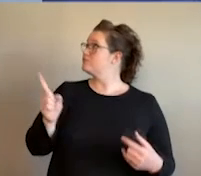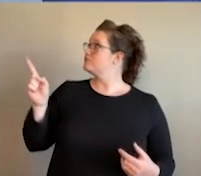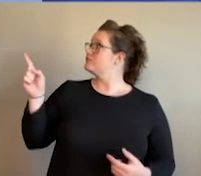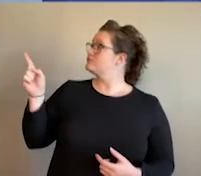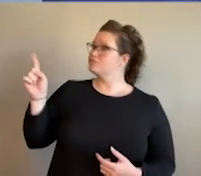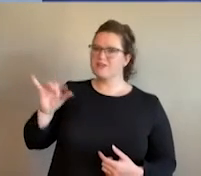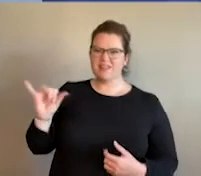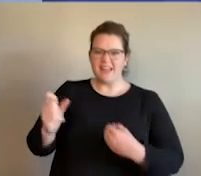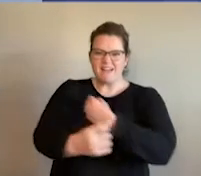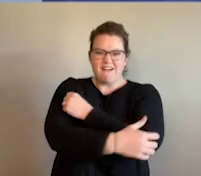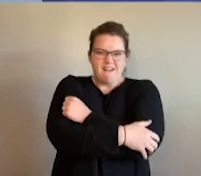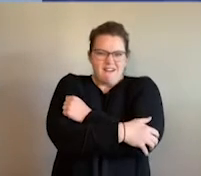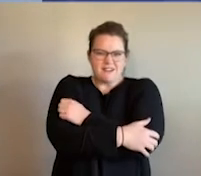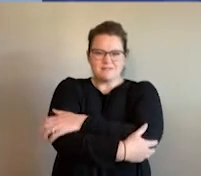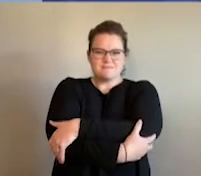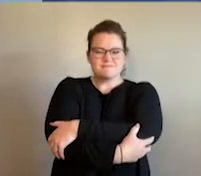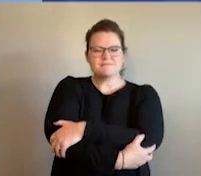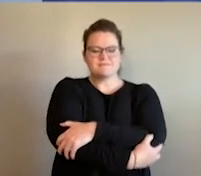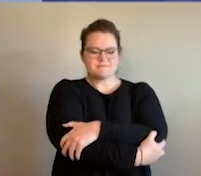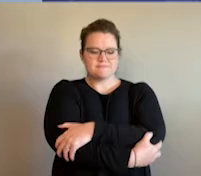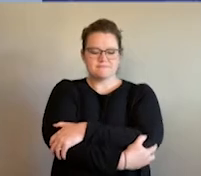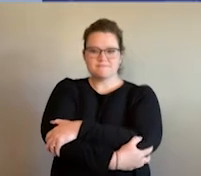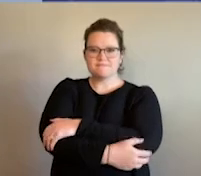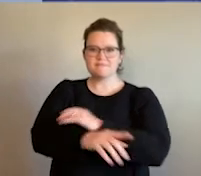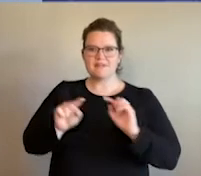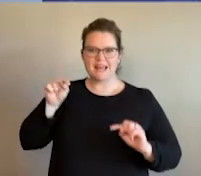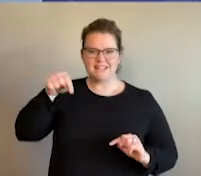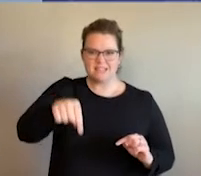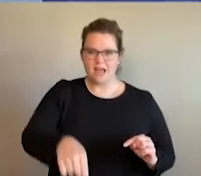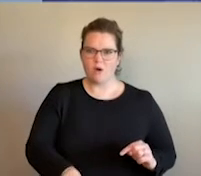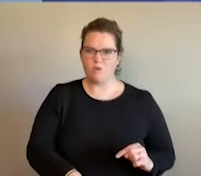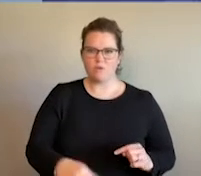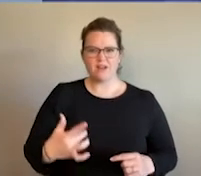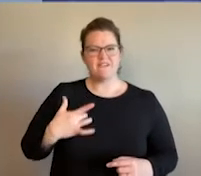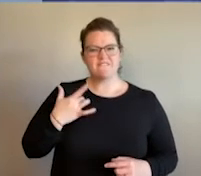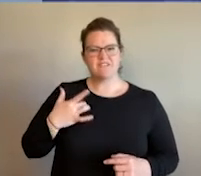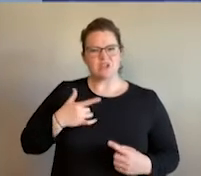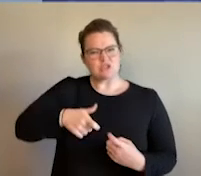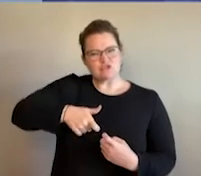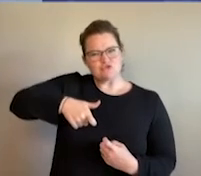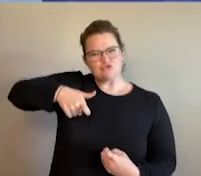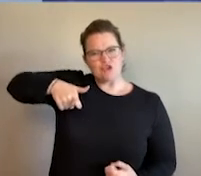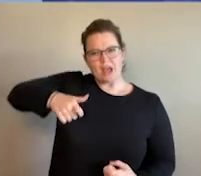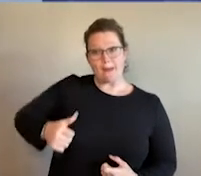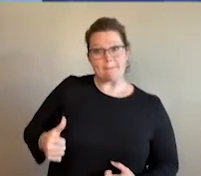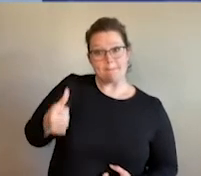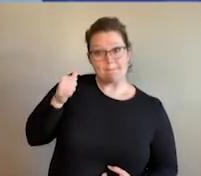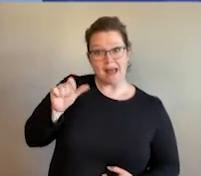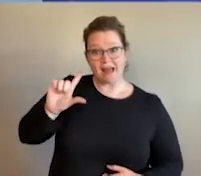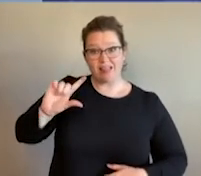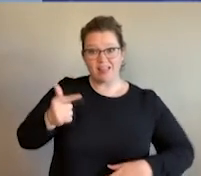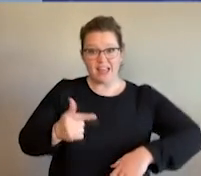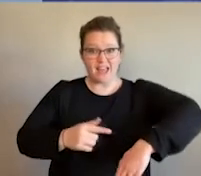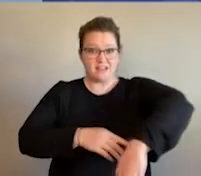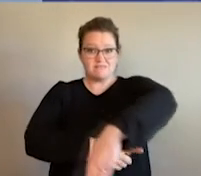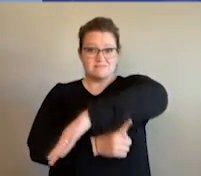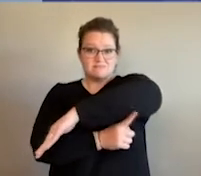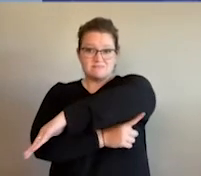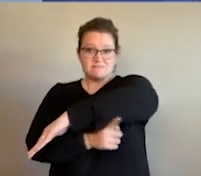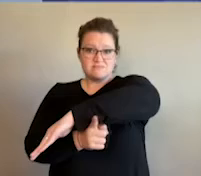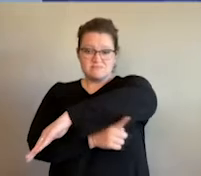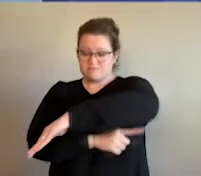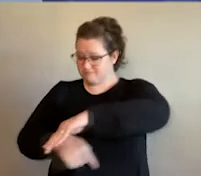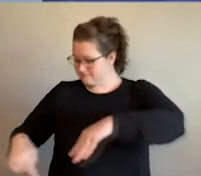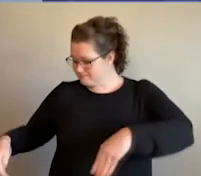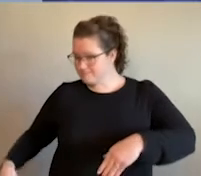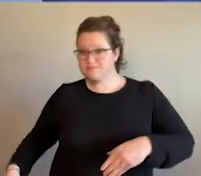elbows like you're giving yourself a hug and just hang down. Feel that stretch in the back of your legs, your hamstrings. Just a